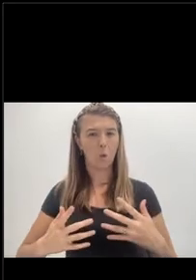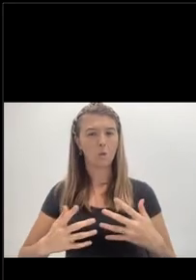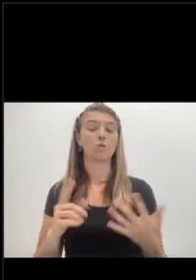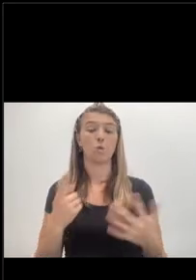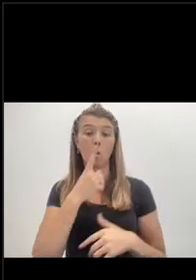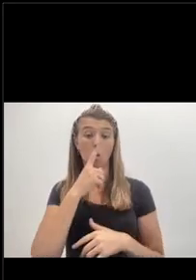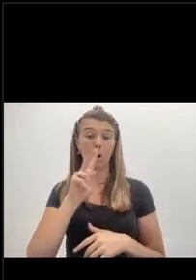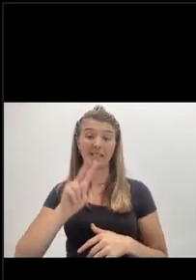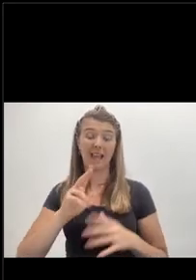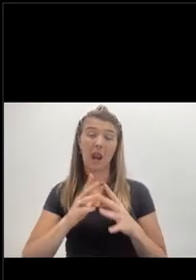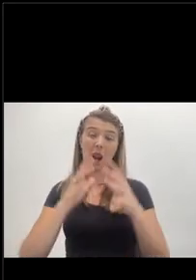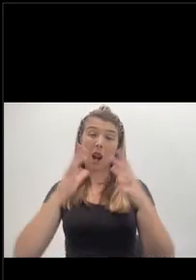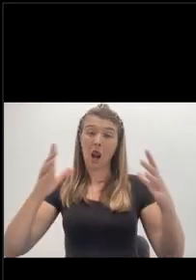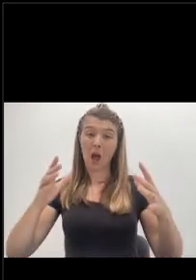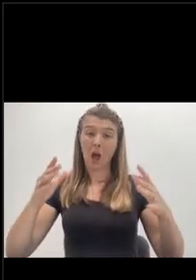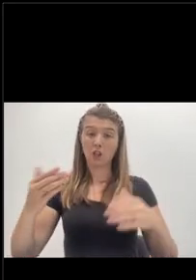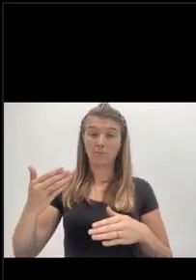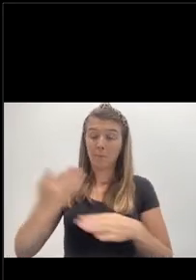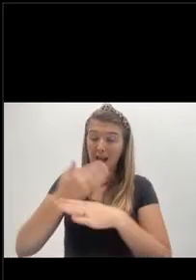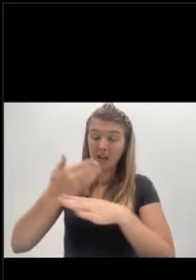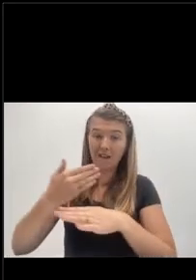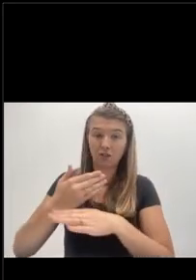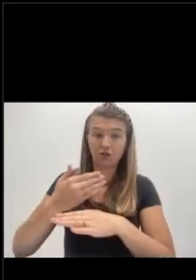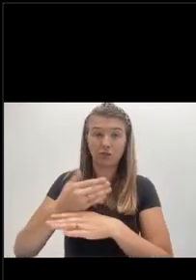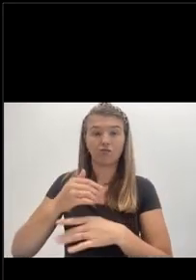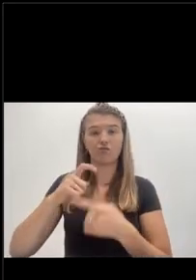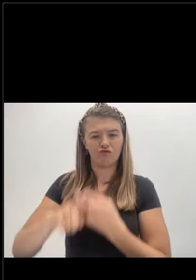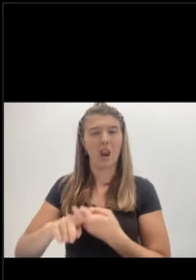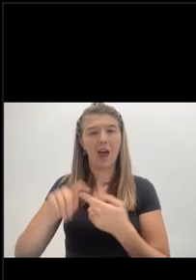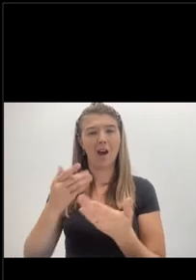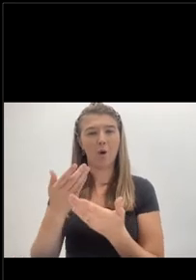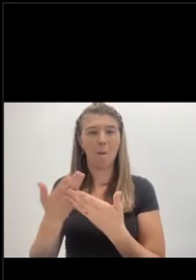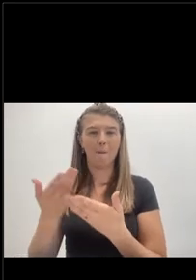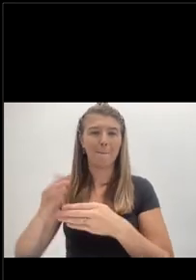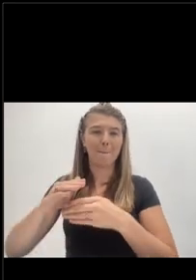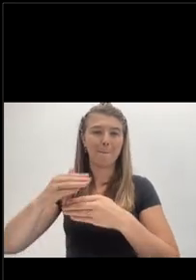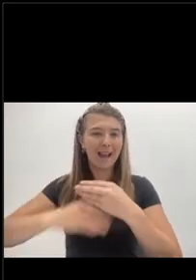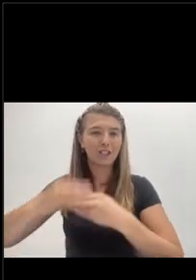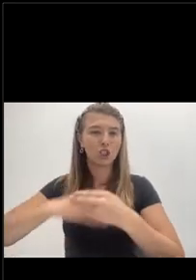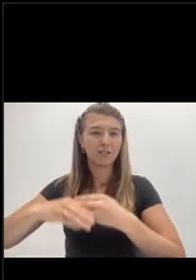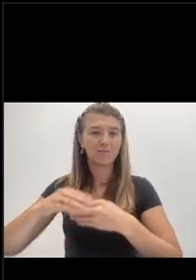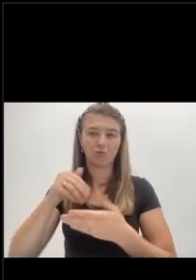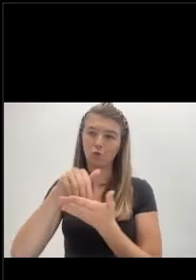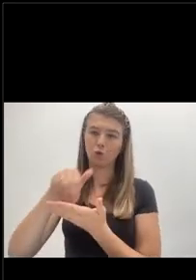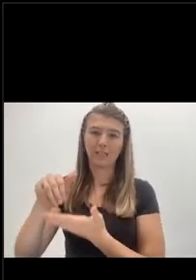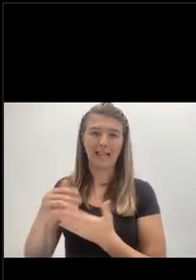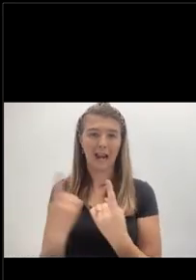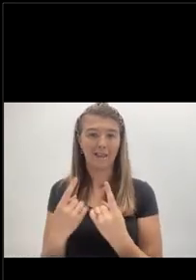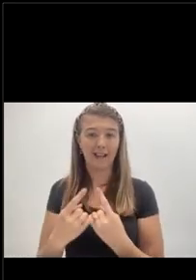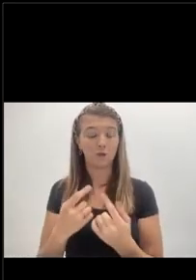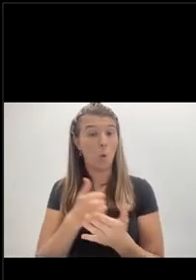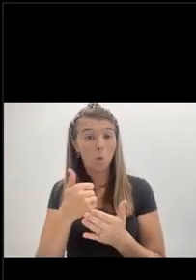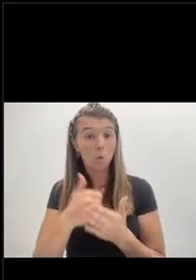large manufacturers who rely on packaging to sell their goods. You can see that they have always been pretty open really about